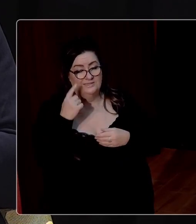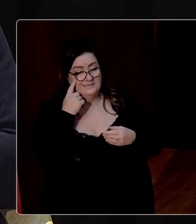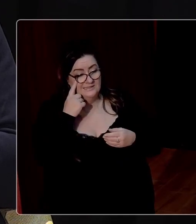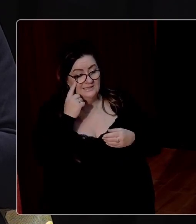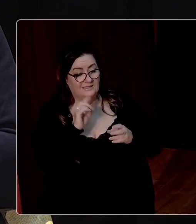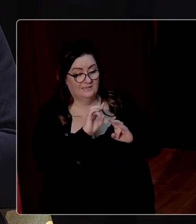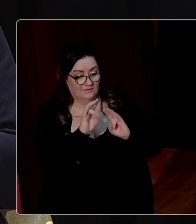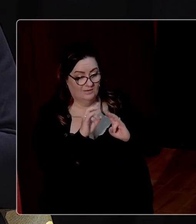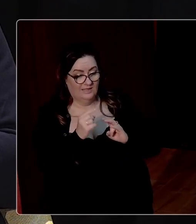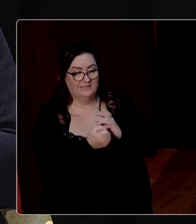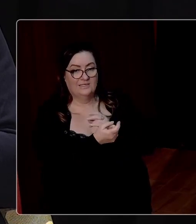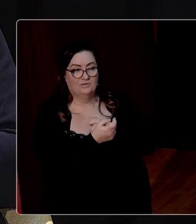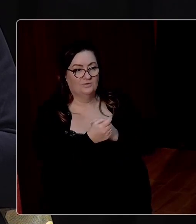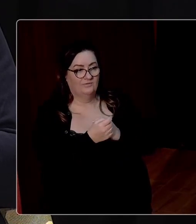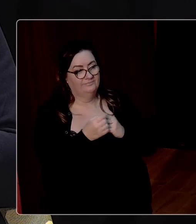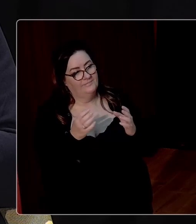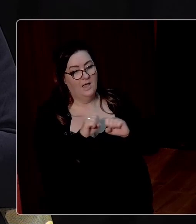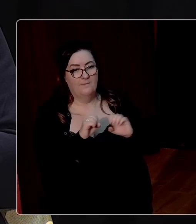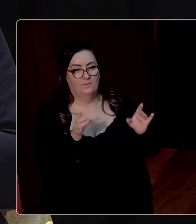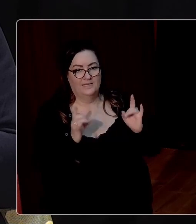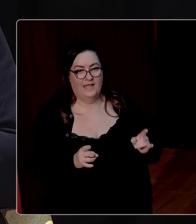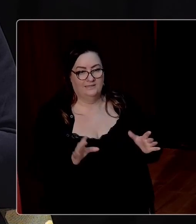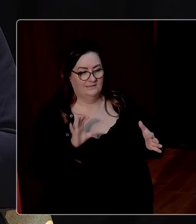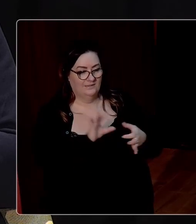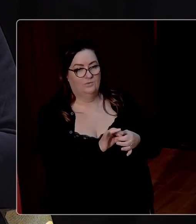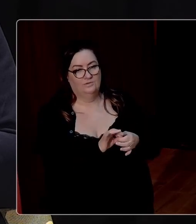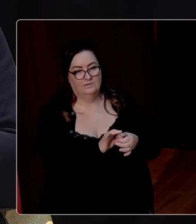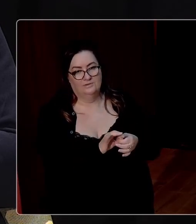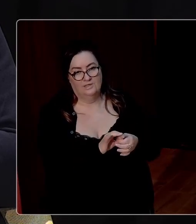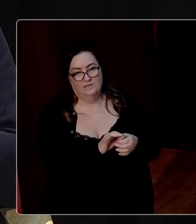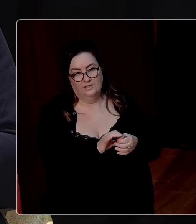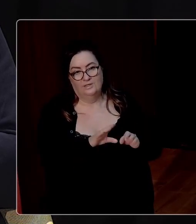see the questions of, there are issues of public health associated with the whole